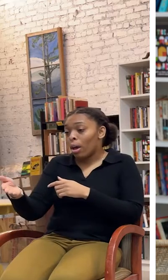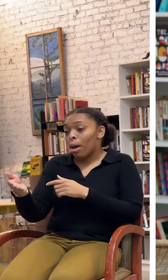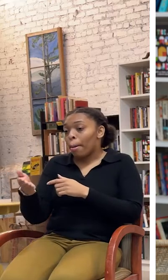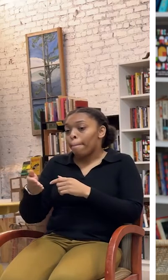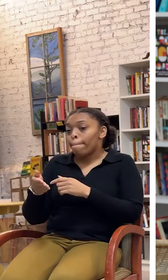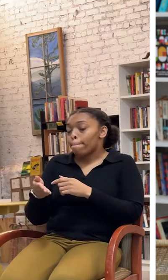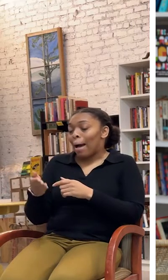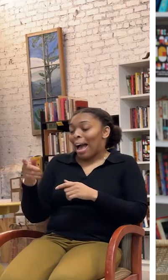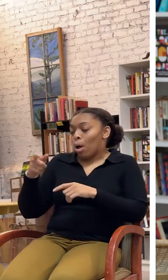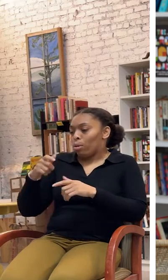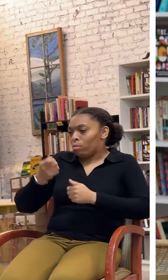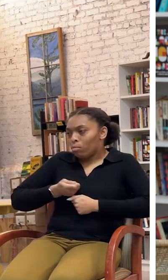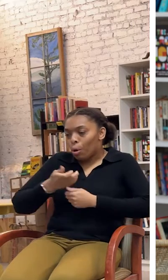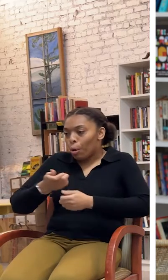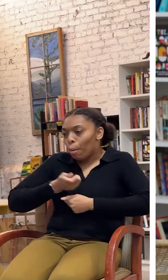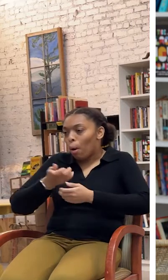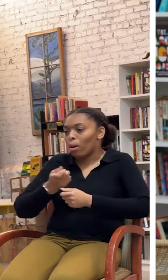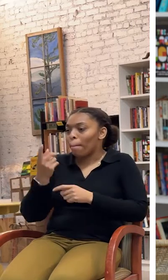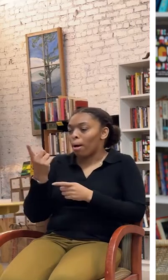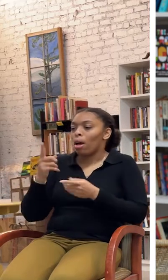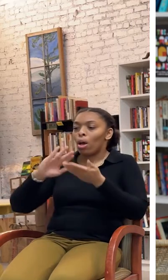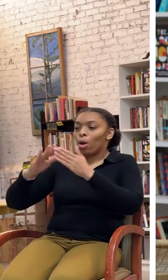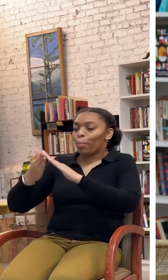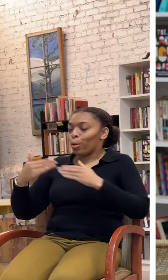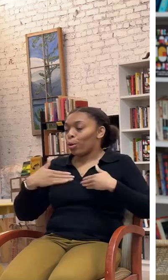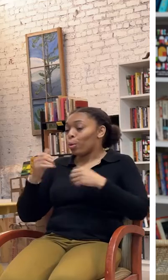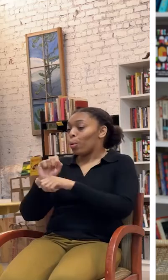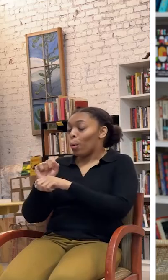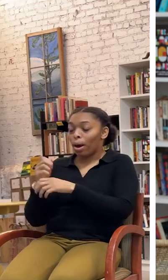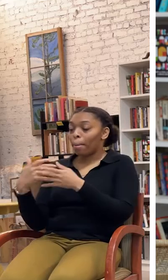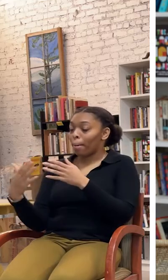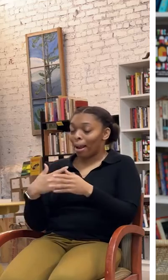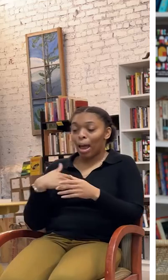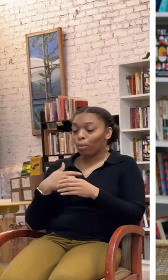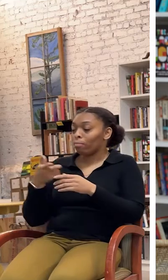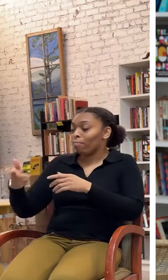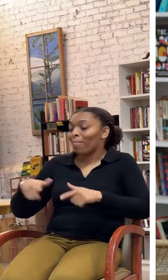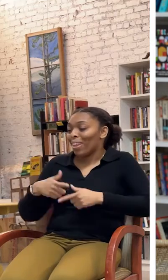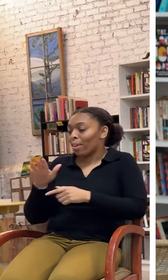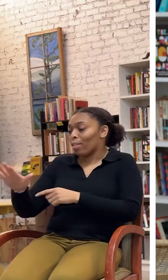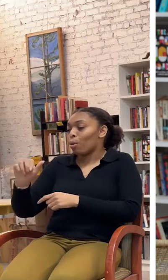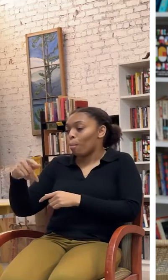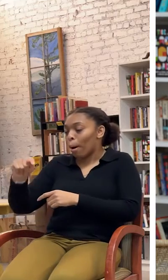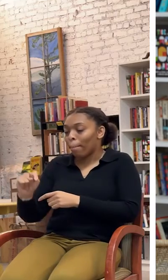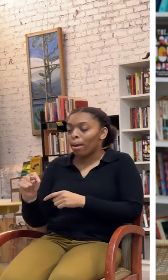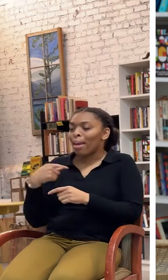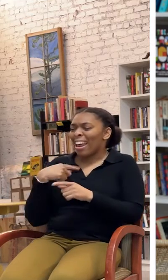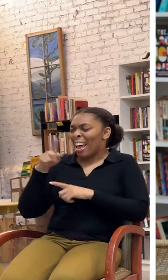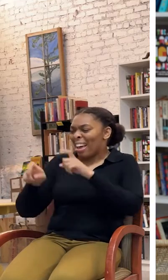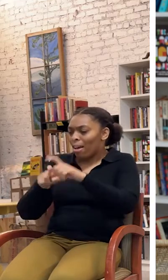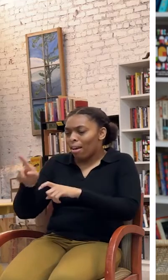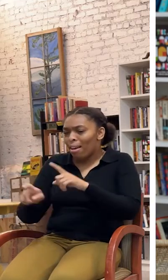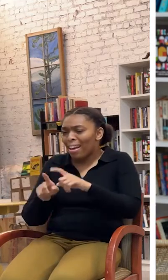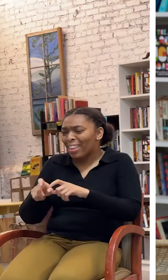doing poetry stuff, but also doing a lot of community, like youth work. Anyways, I was in their apartment. It was a bunch of their friends. I was asking all of them with my little